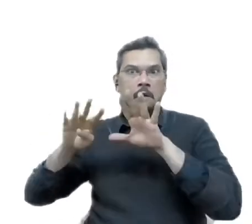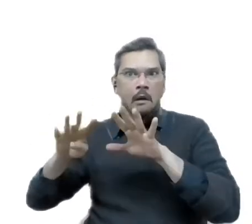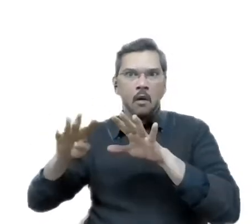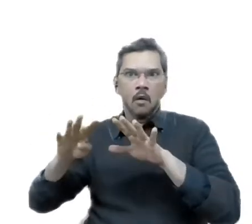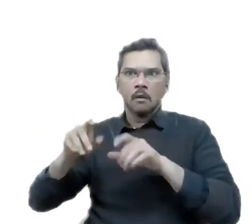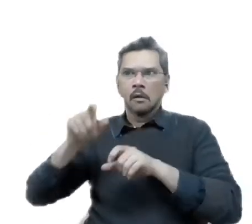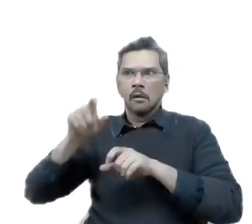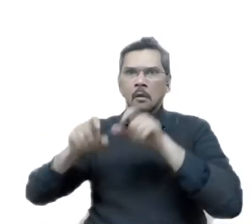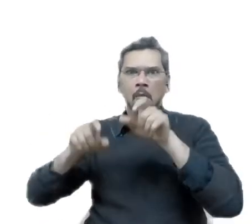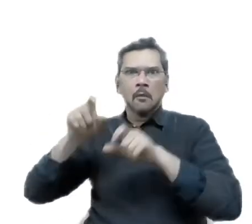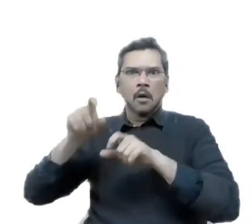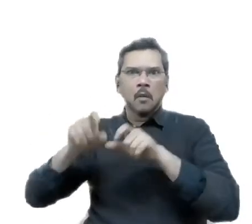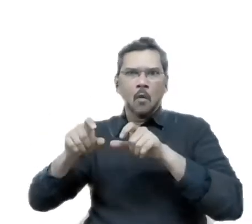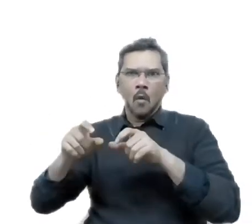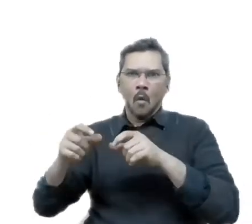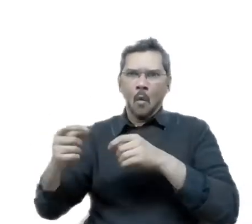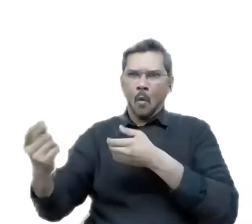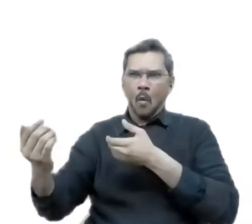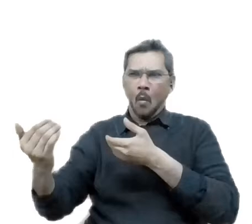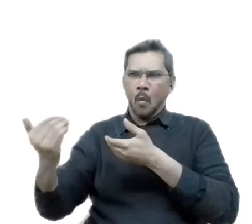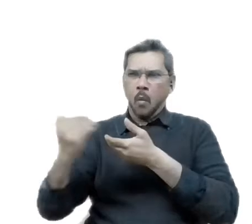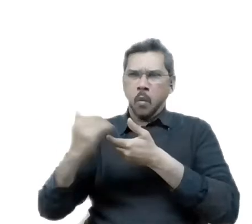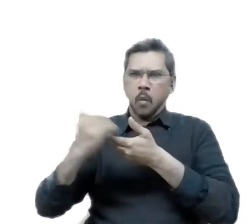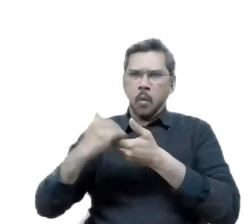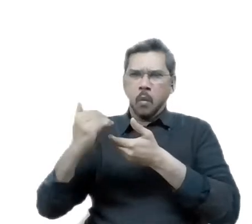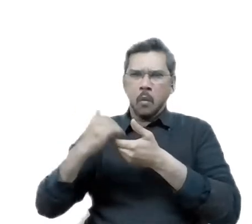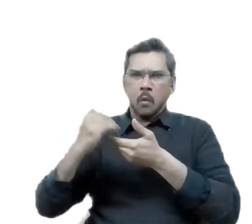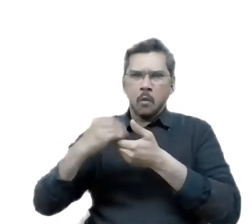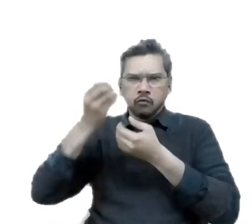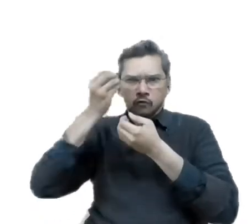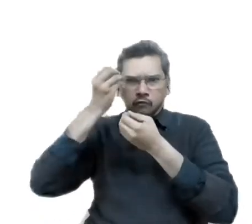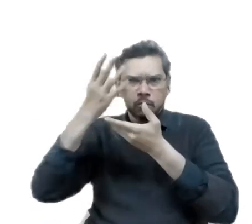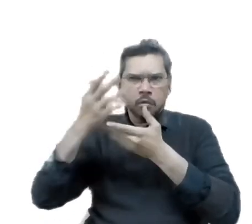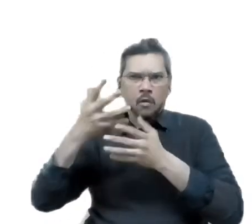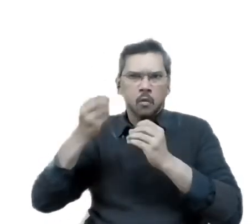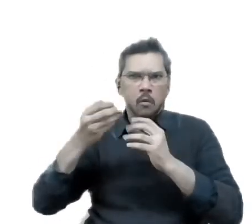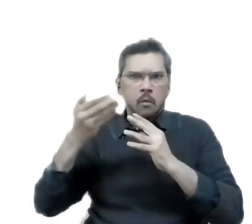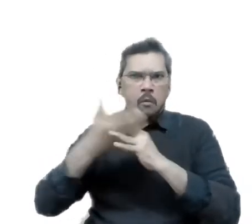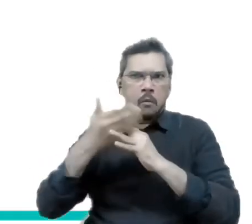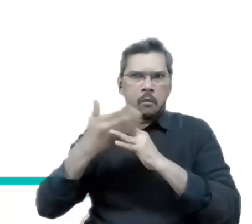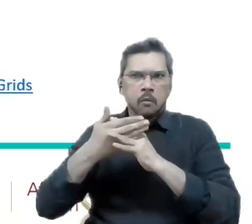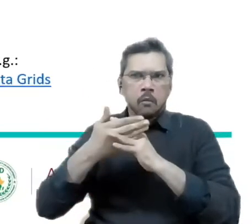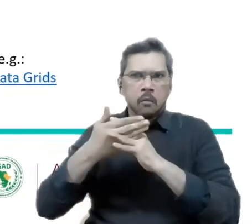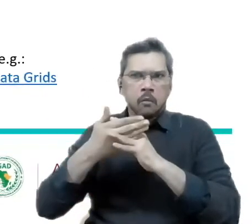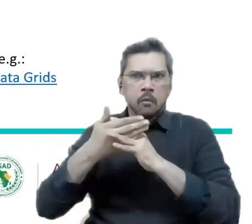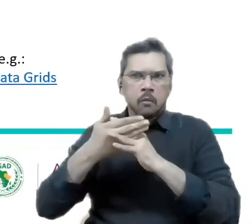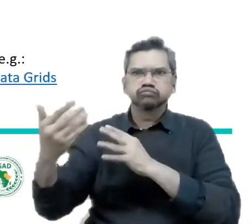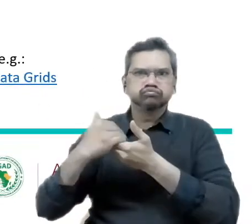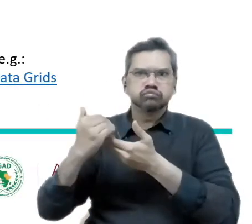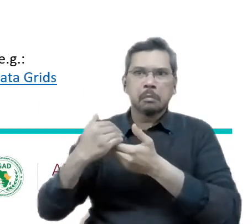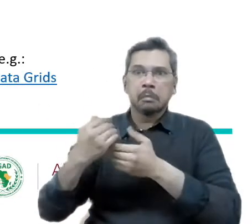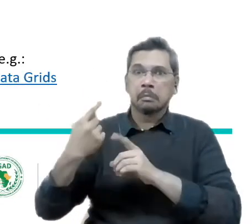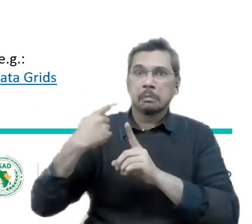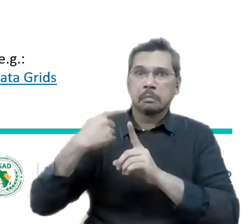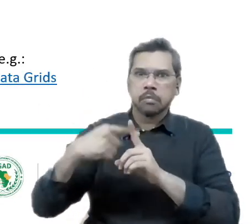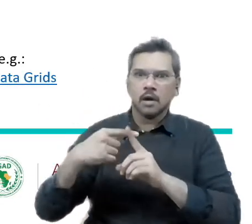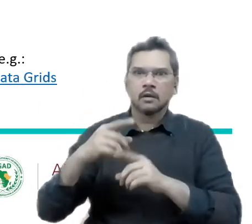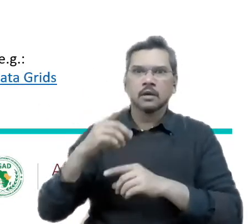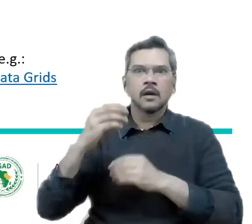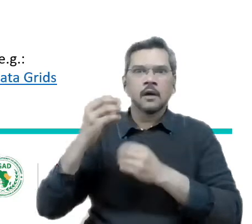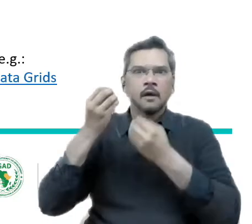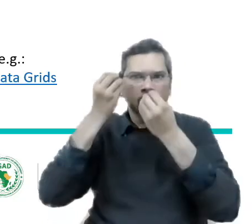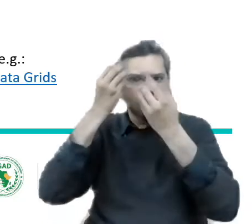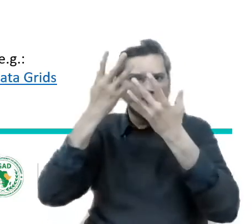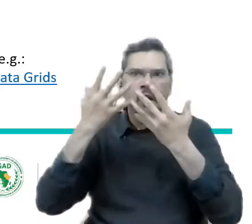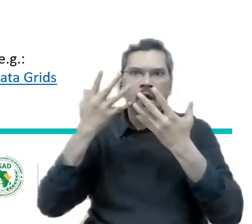exponential, but still gradual, an increase in the availability of data. Now, for this to work, we have to have data that